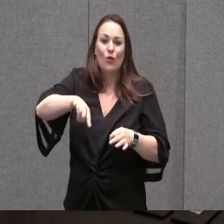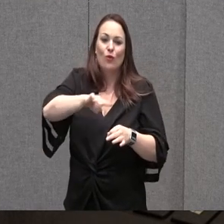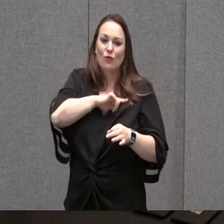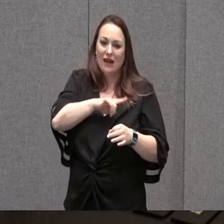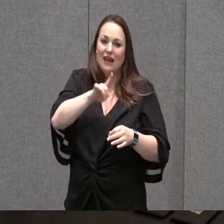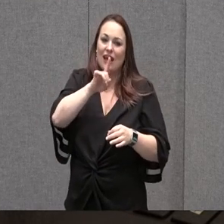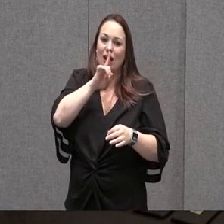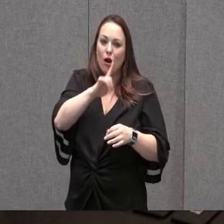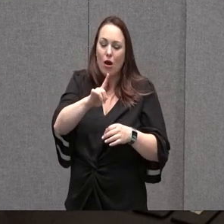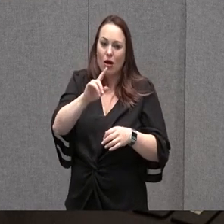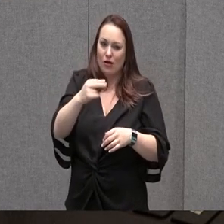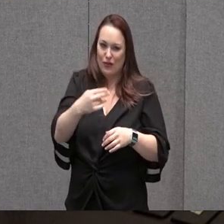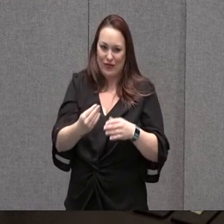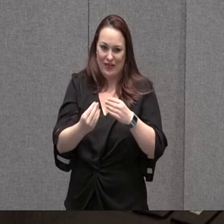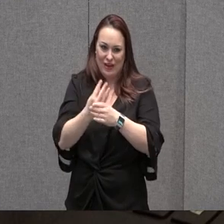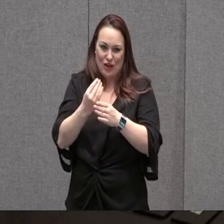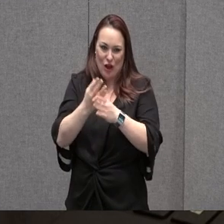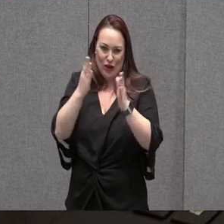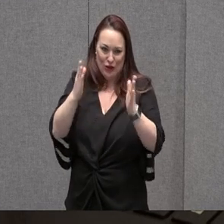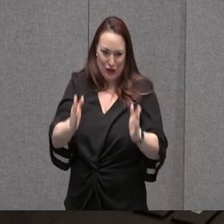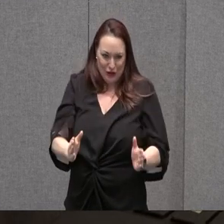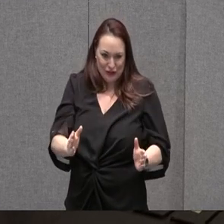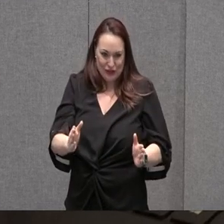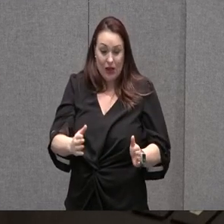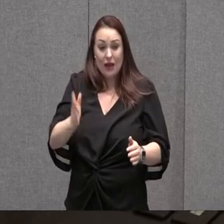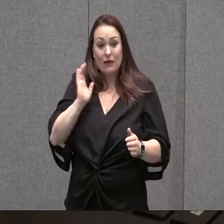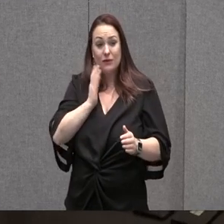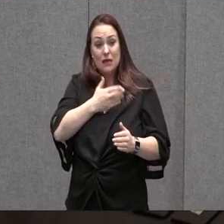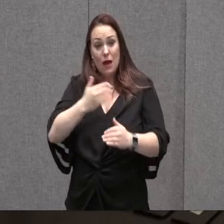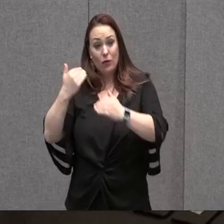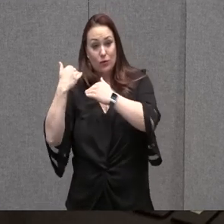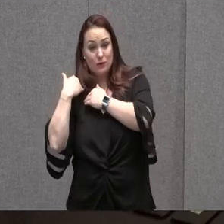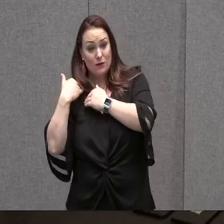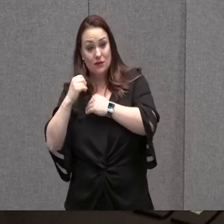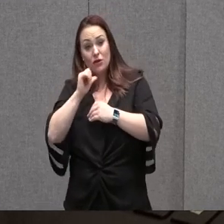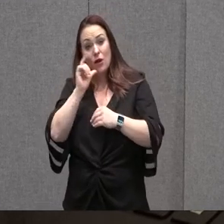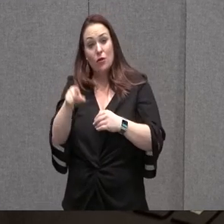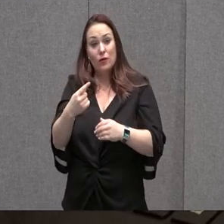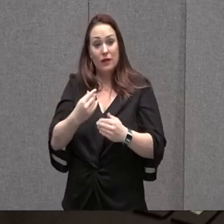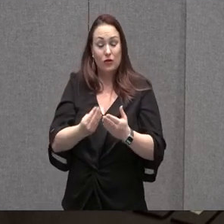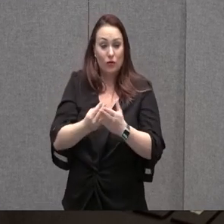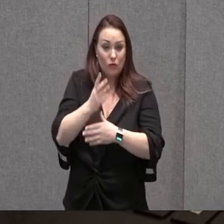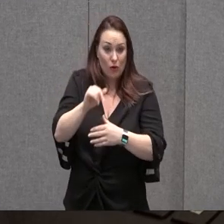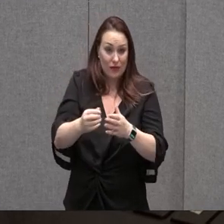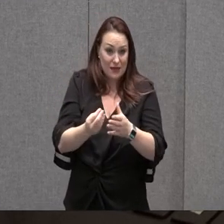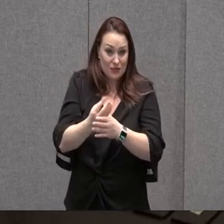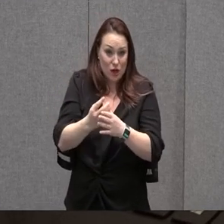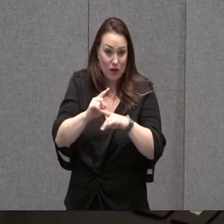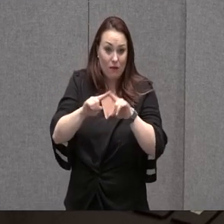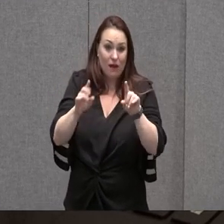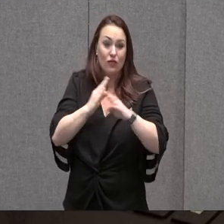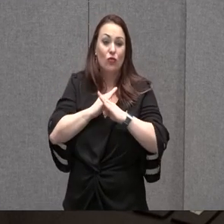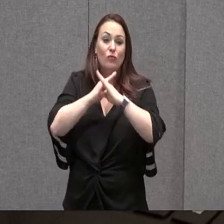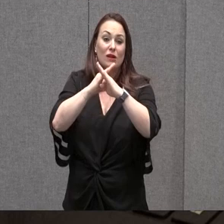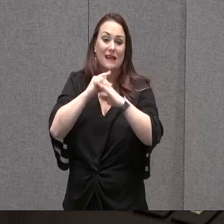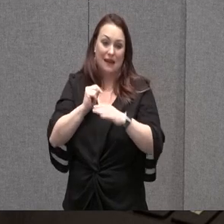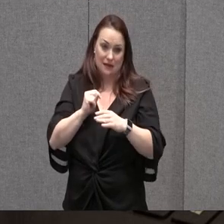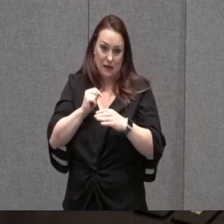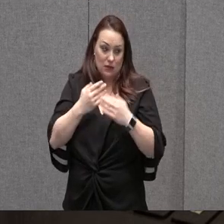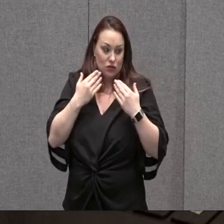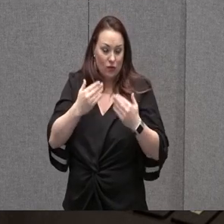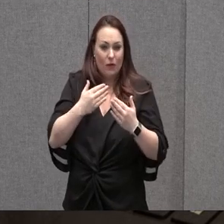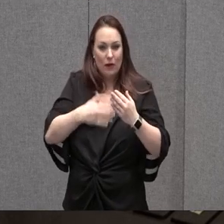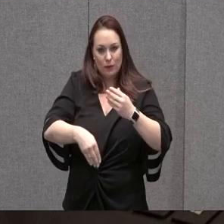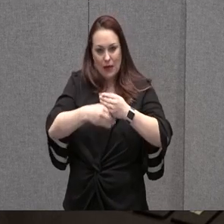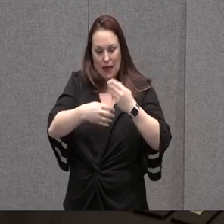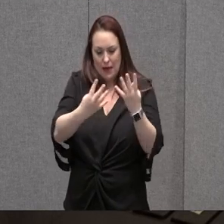the gardeners. It was our responsibility not only to grow this garden, but also to protect it. So we put up a little